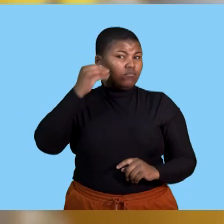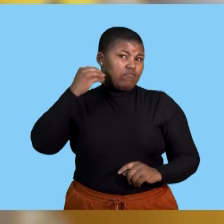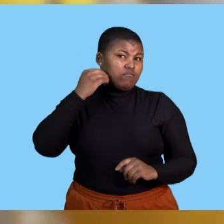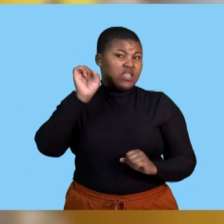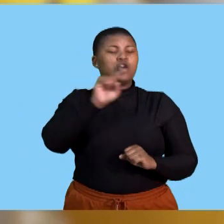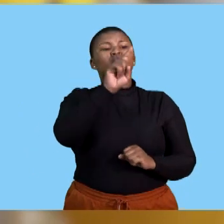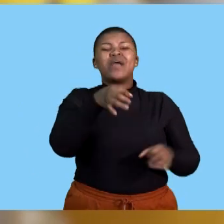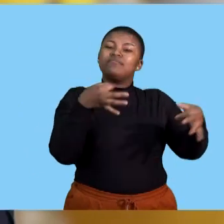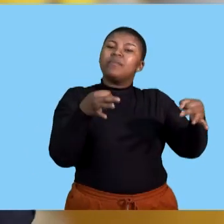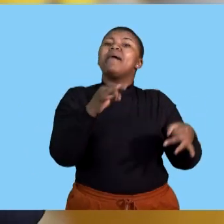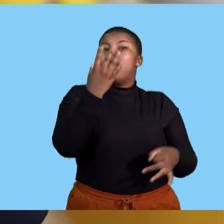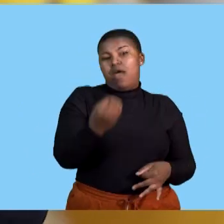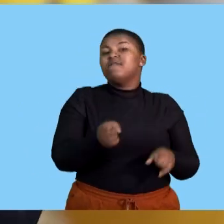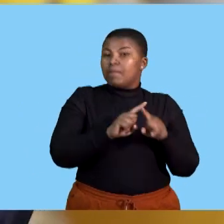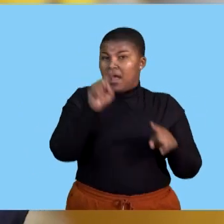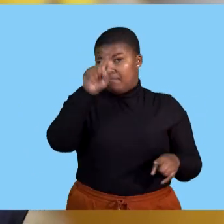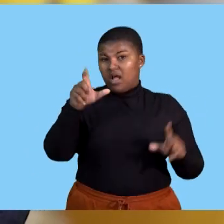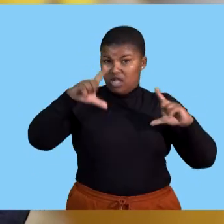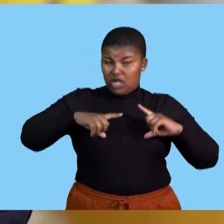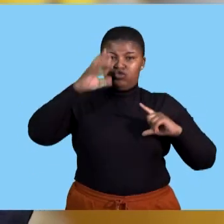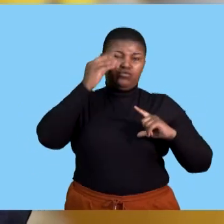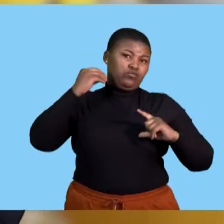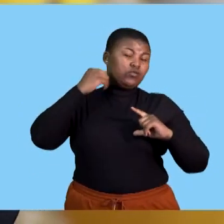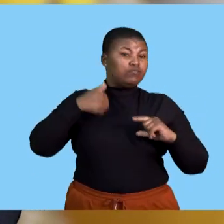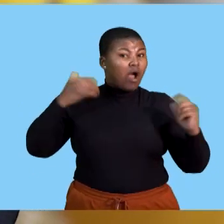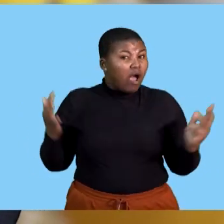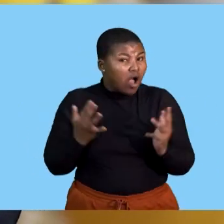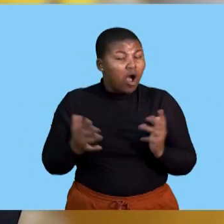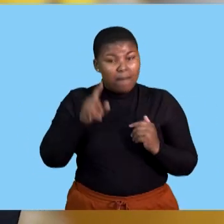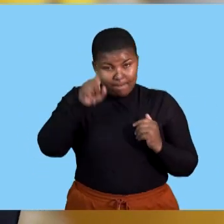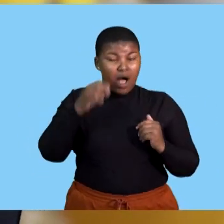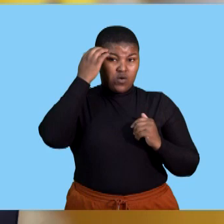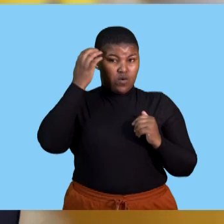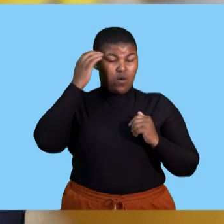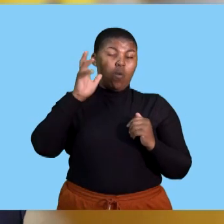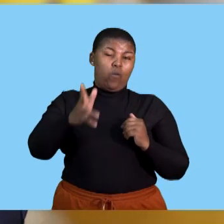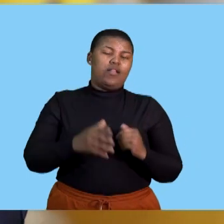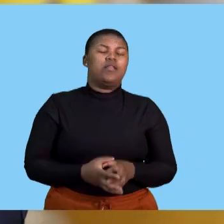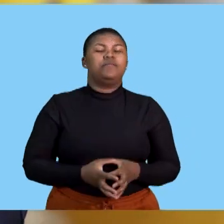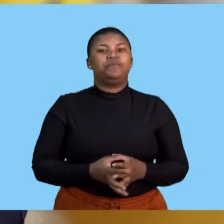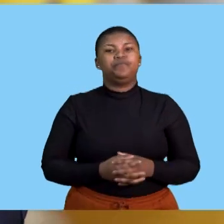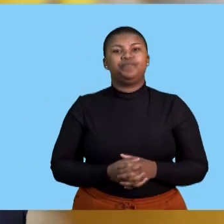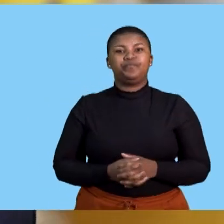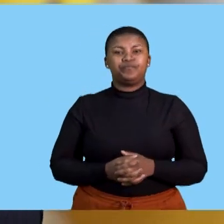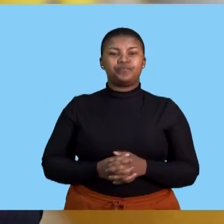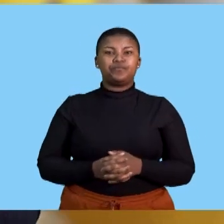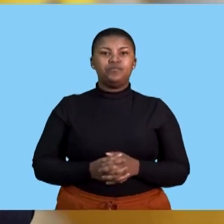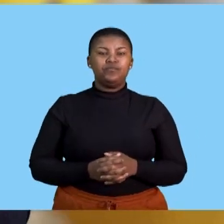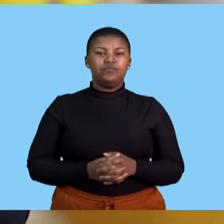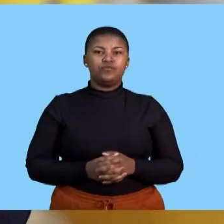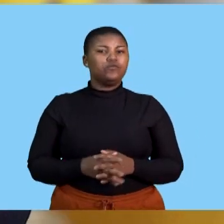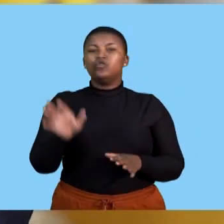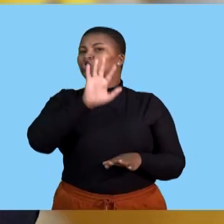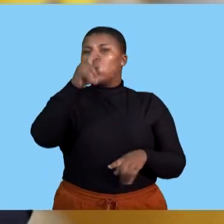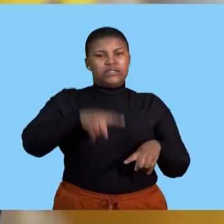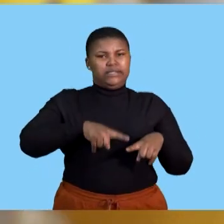the calculations, even without referring to the formula sheet. So I want to encourage you to know the formula without